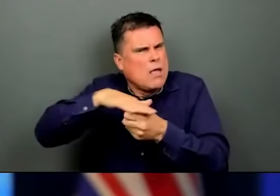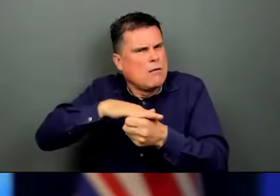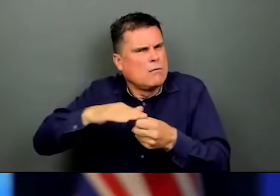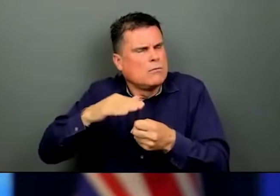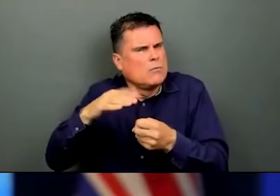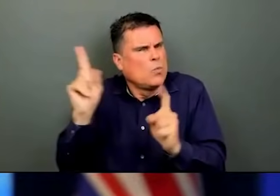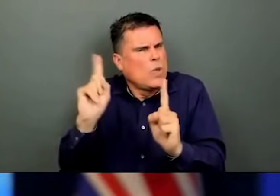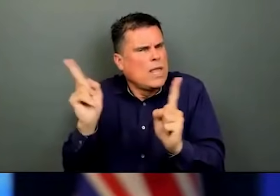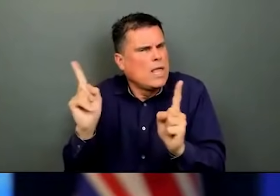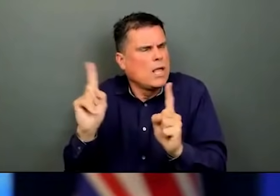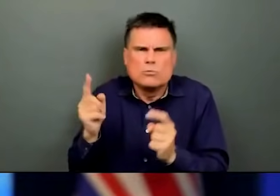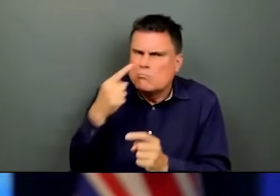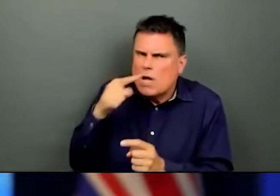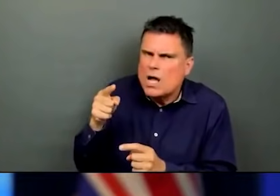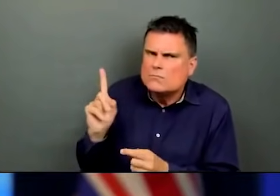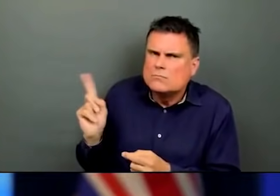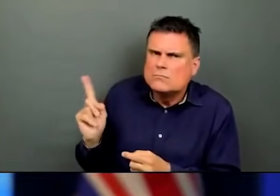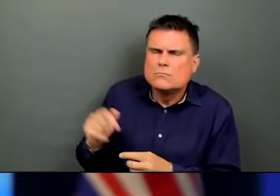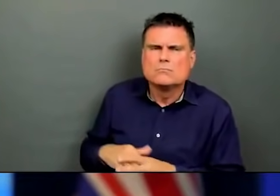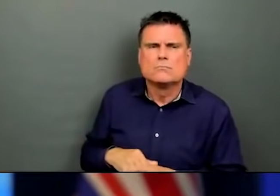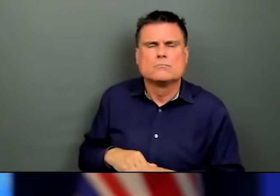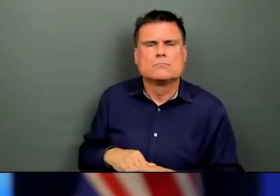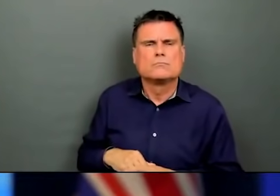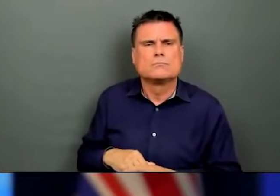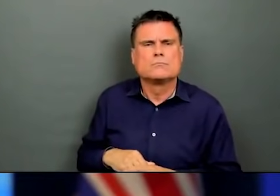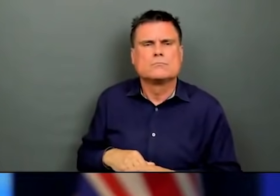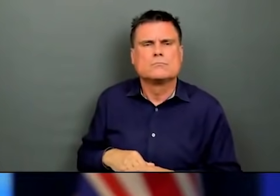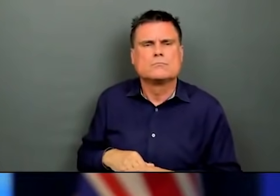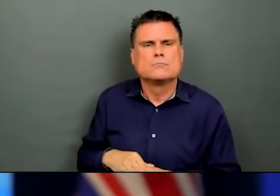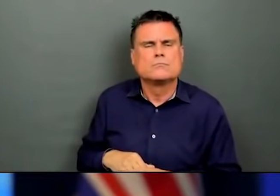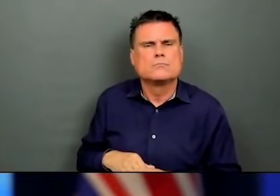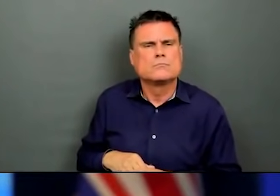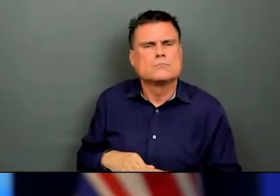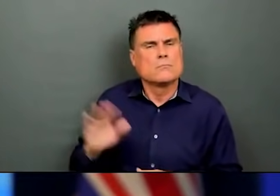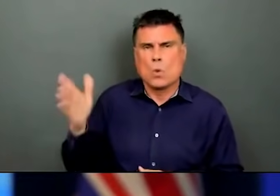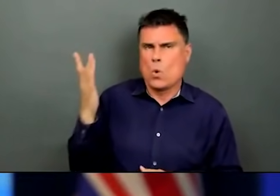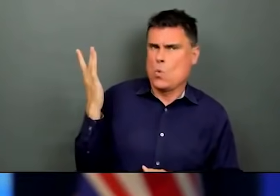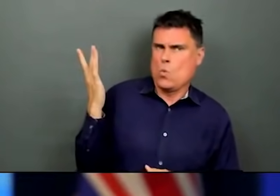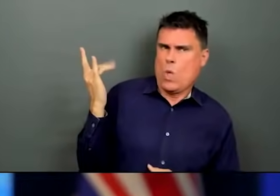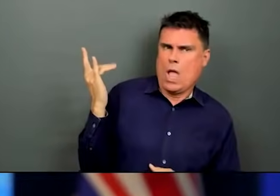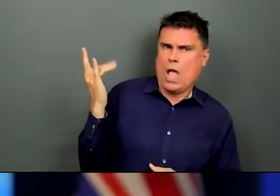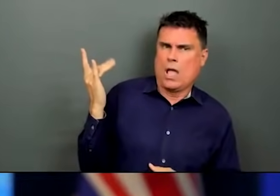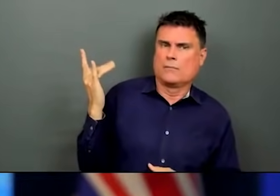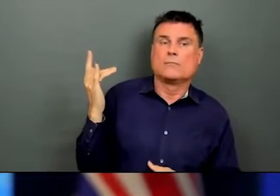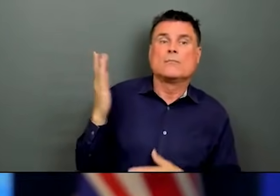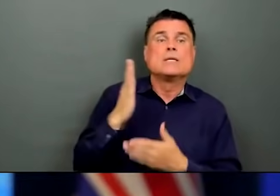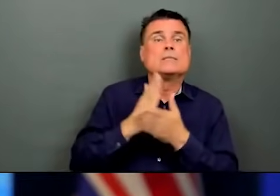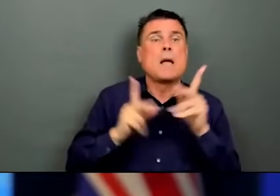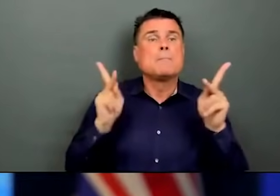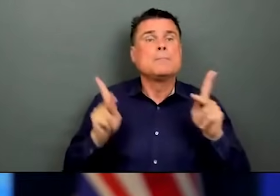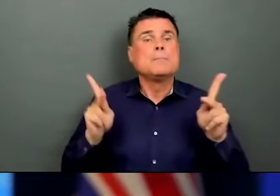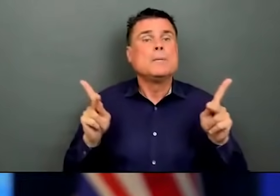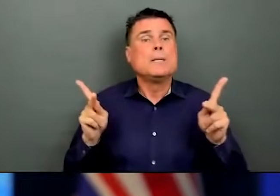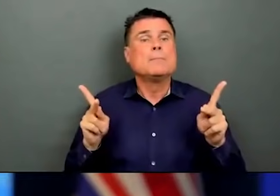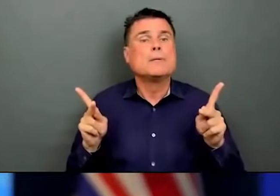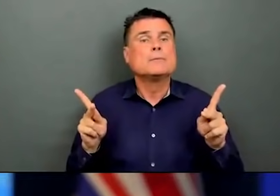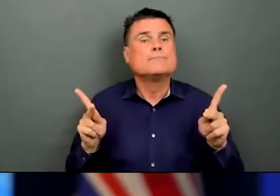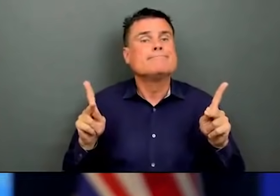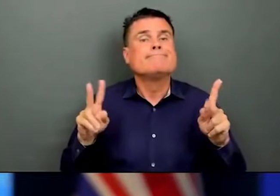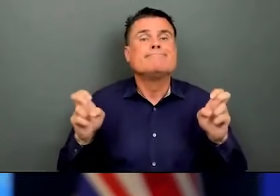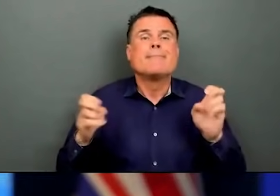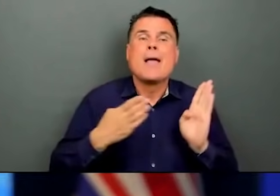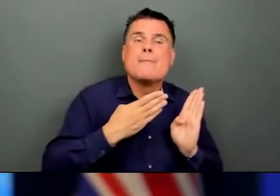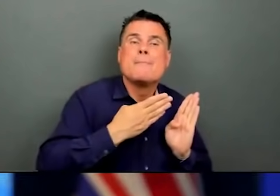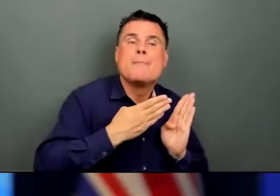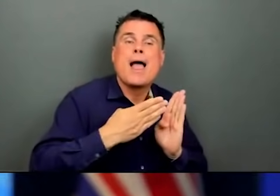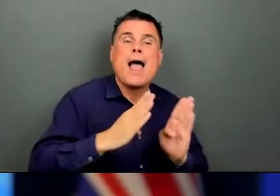what happens with protests is going to depend on exactly how much land has been set aside. But beyond that, you said we